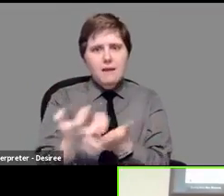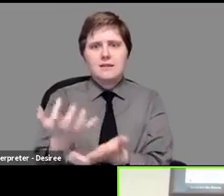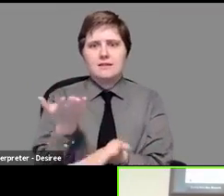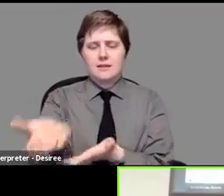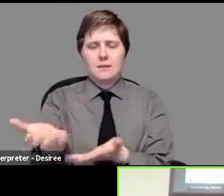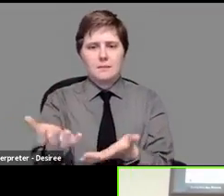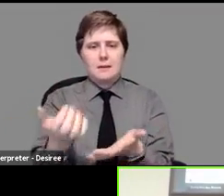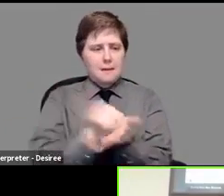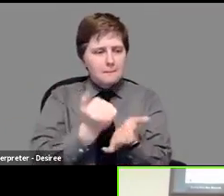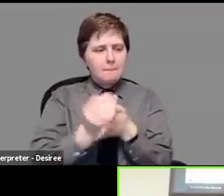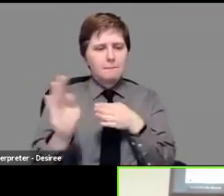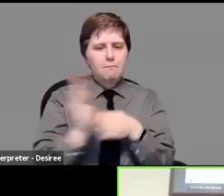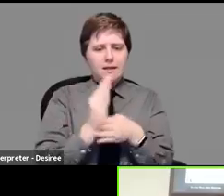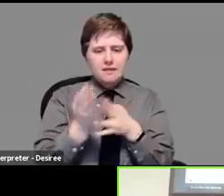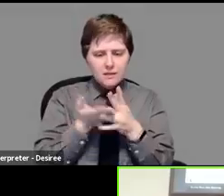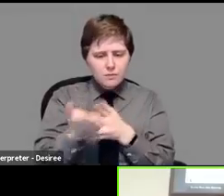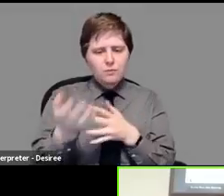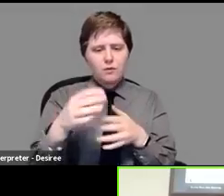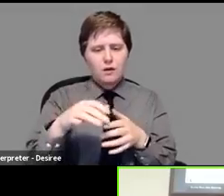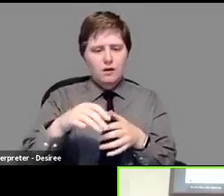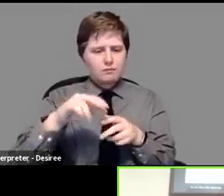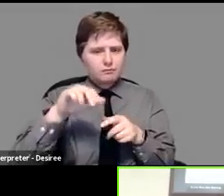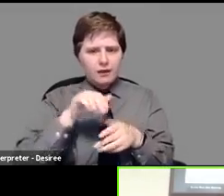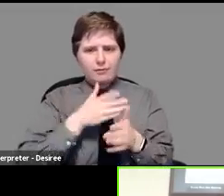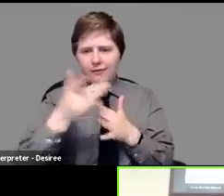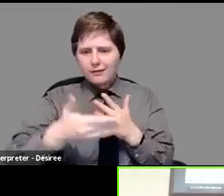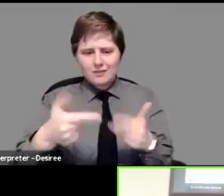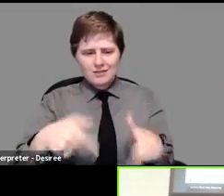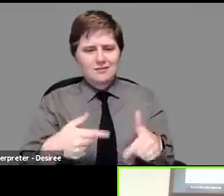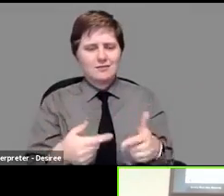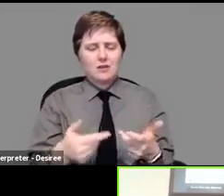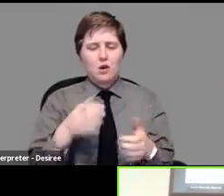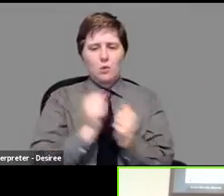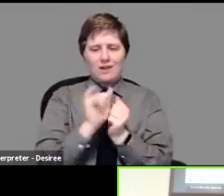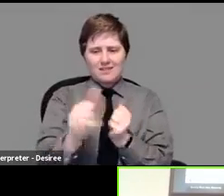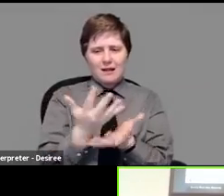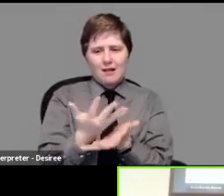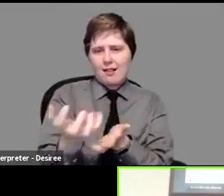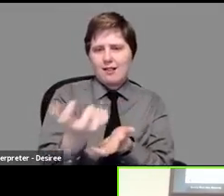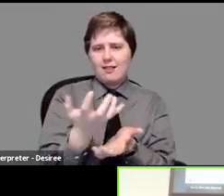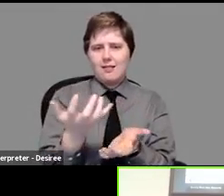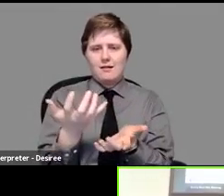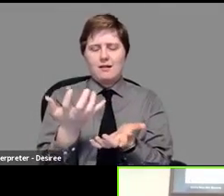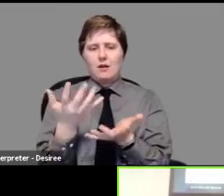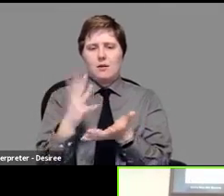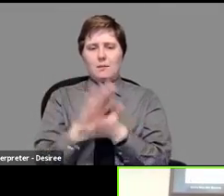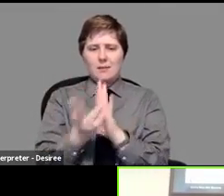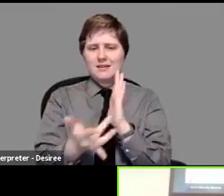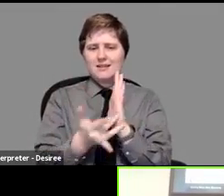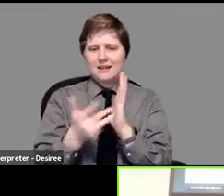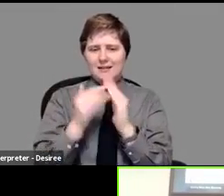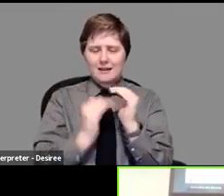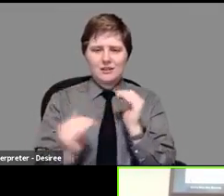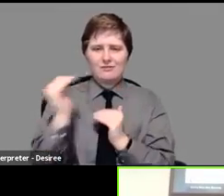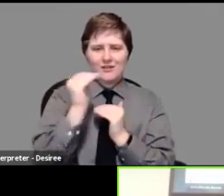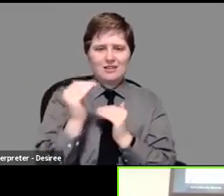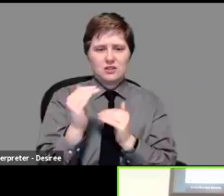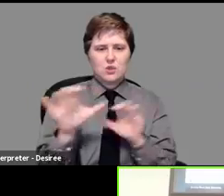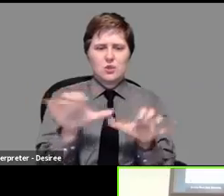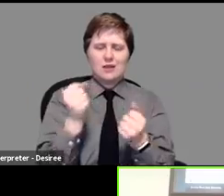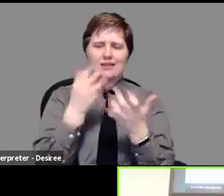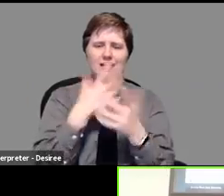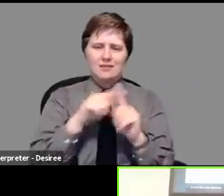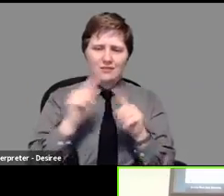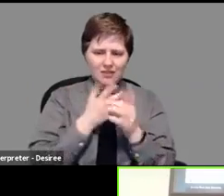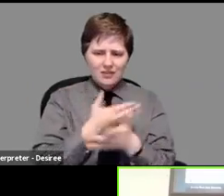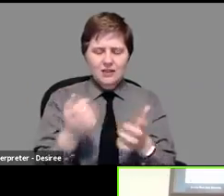these businesses on the other side. And with that demand is becoming technologically advanced, doing a lot of things to make